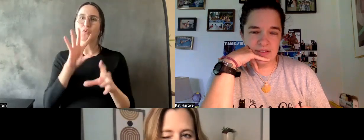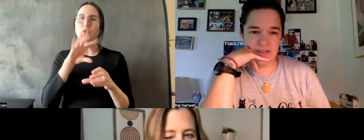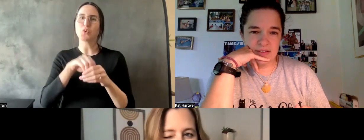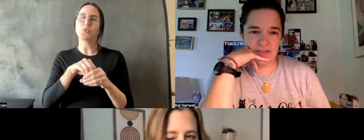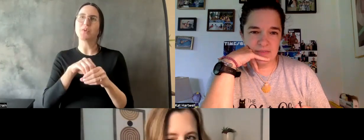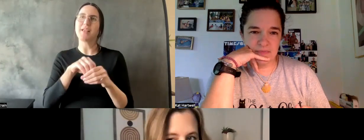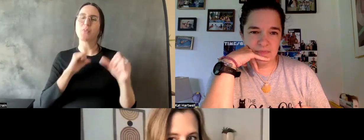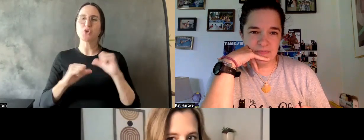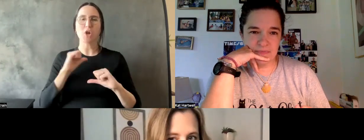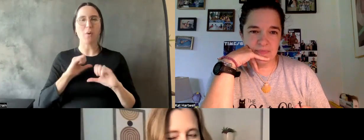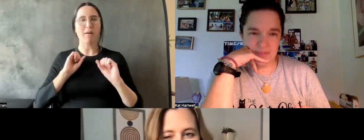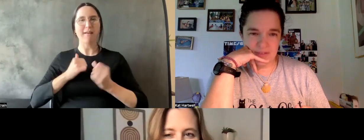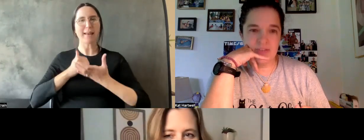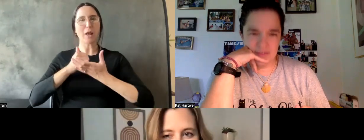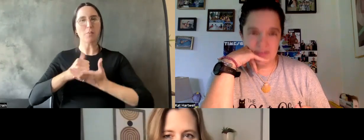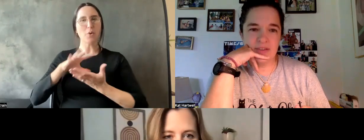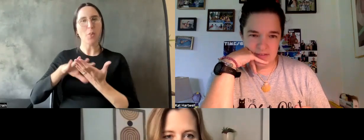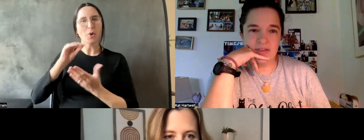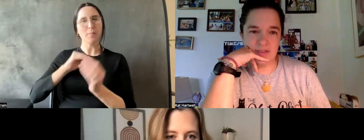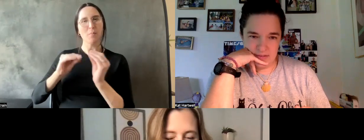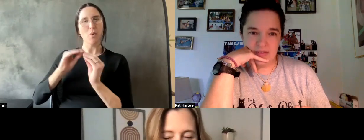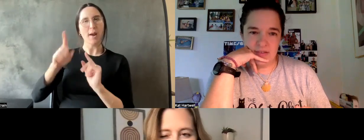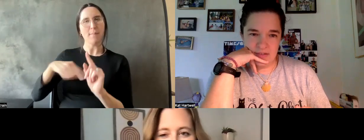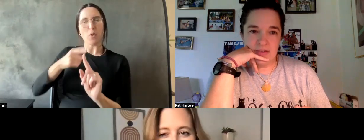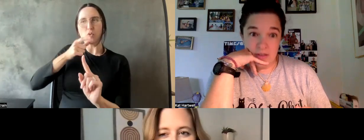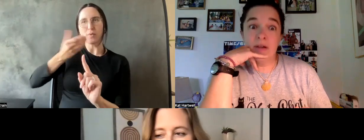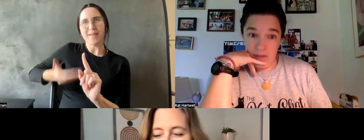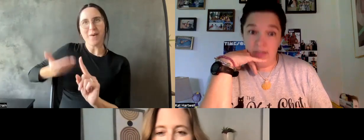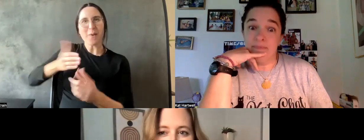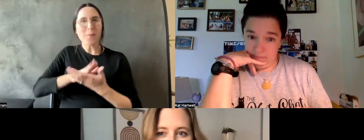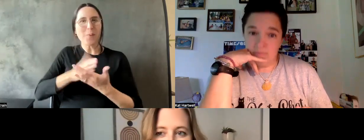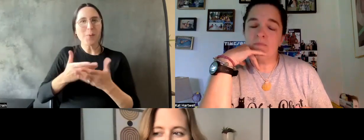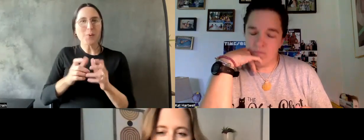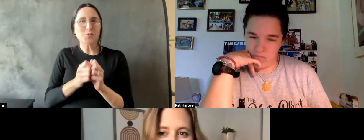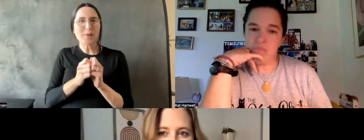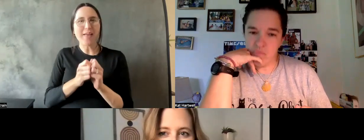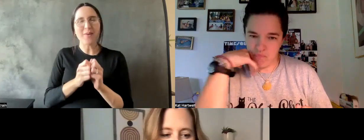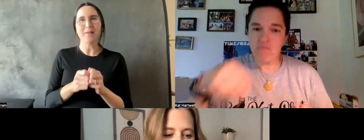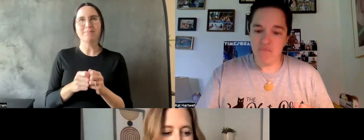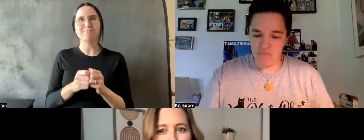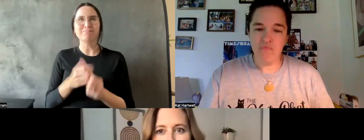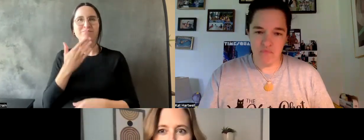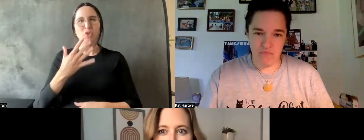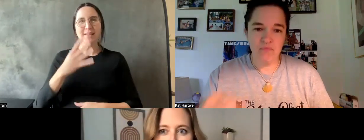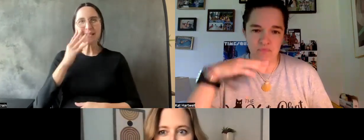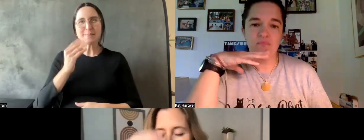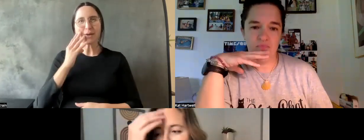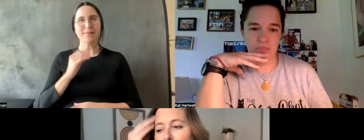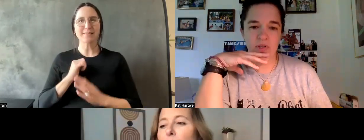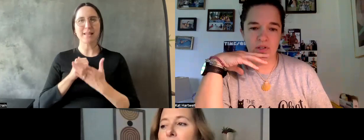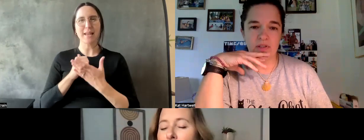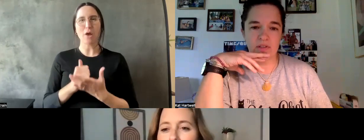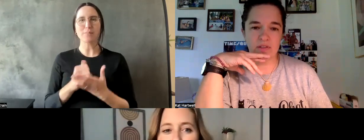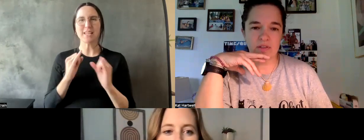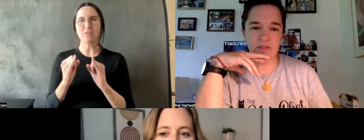celebrity when we're cooking with them. It's just a different kind of, I don't know. It's just different. It opens up the interview rather than just sitting across for them.